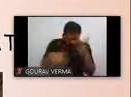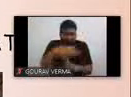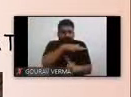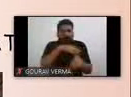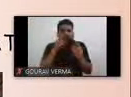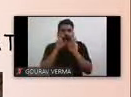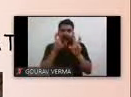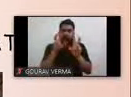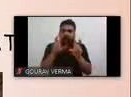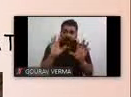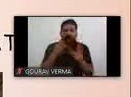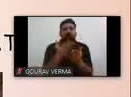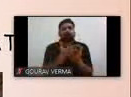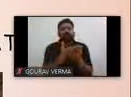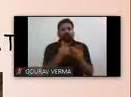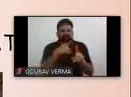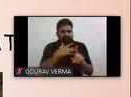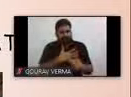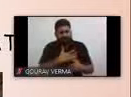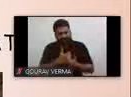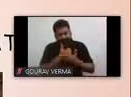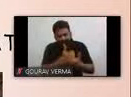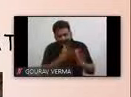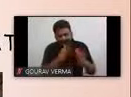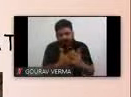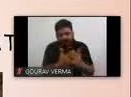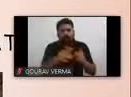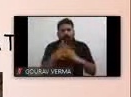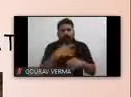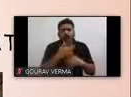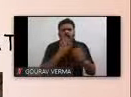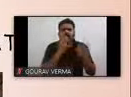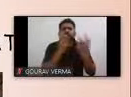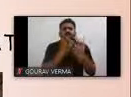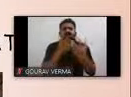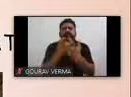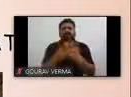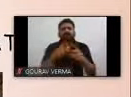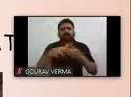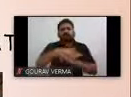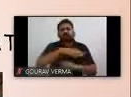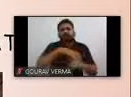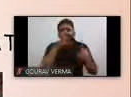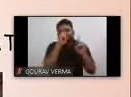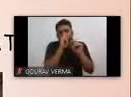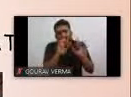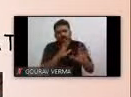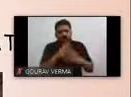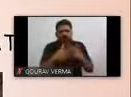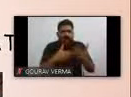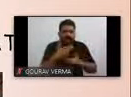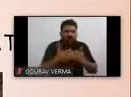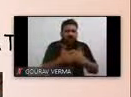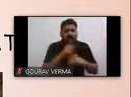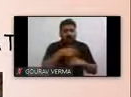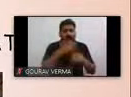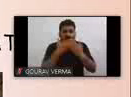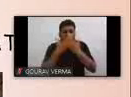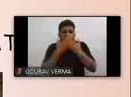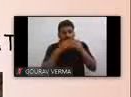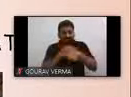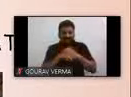So we have to help them, get them used to it. Or in the school, when there is a function, this child might start crying